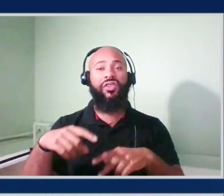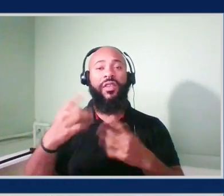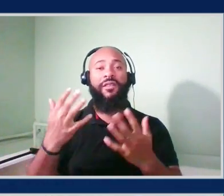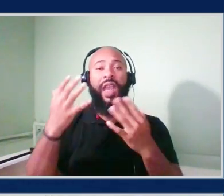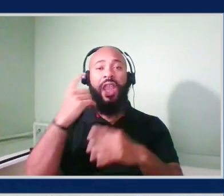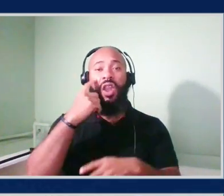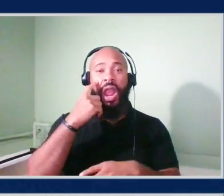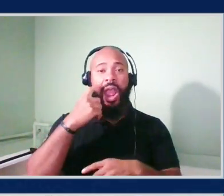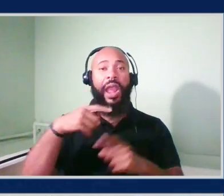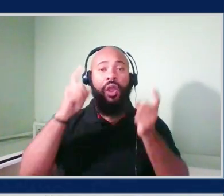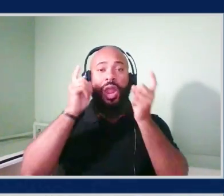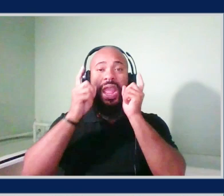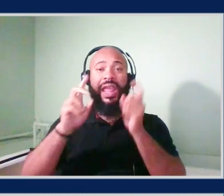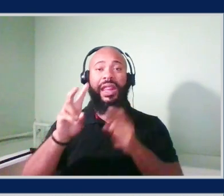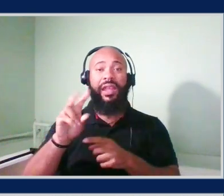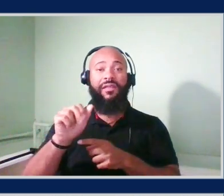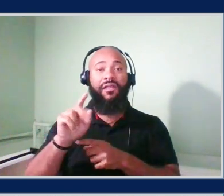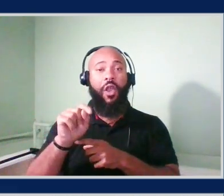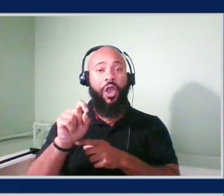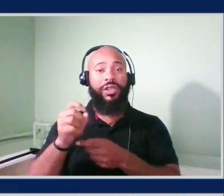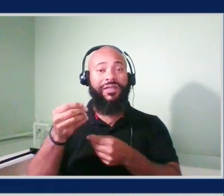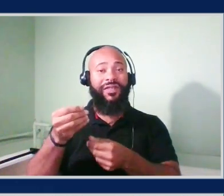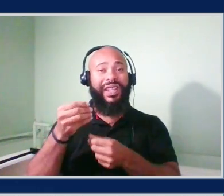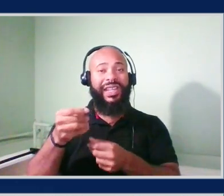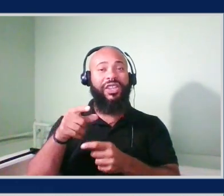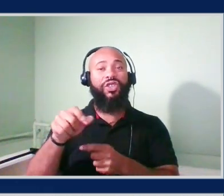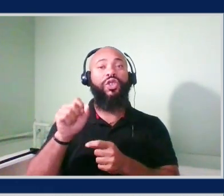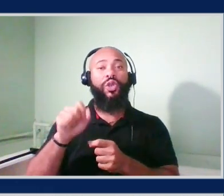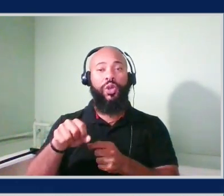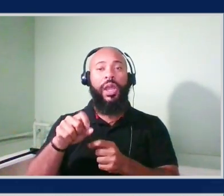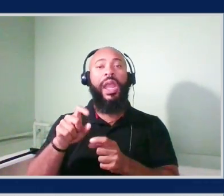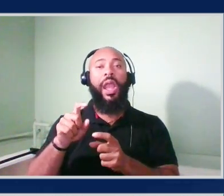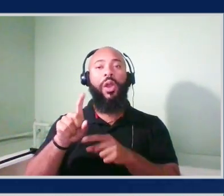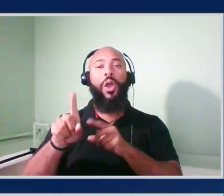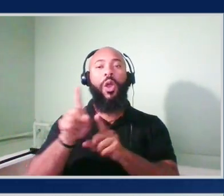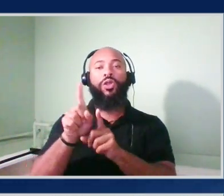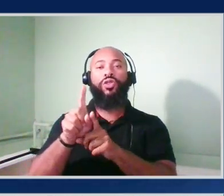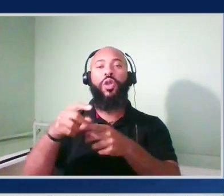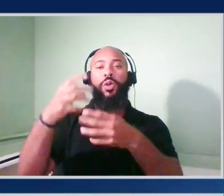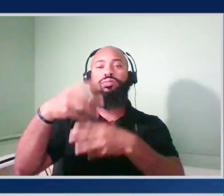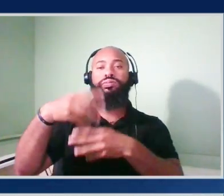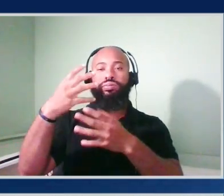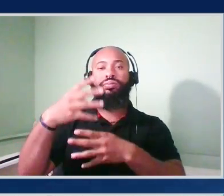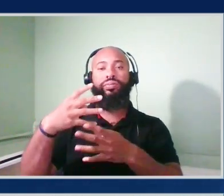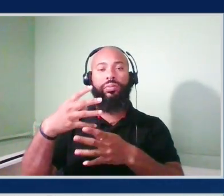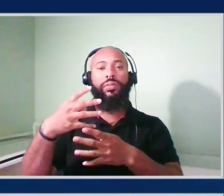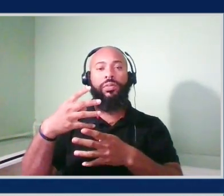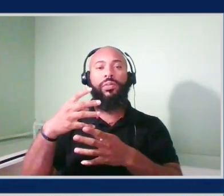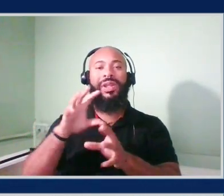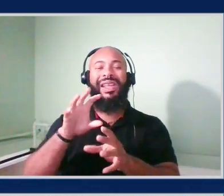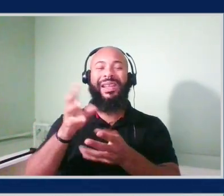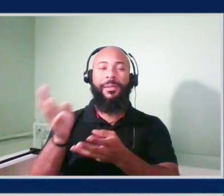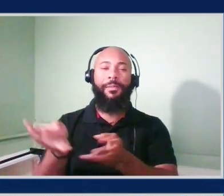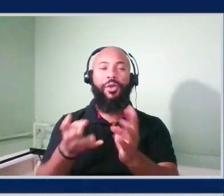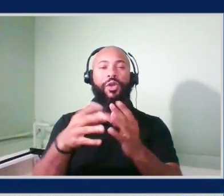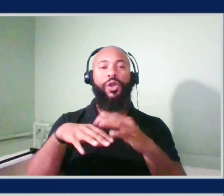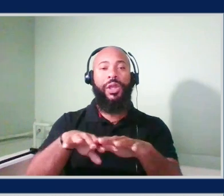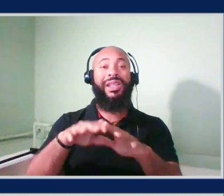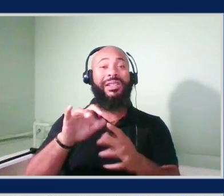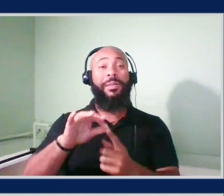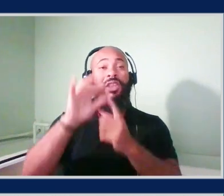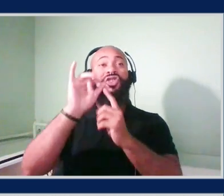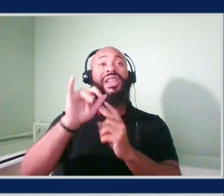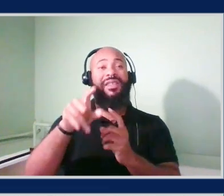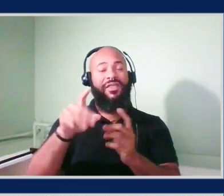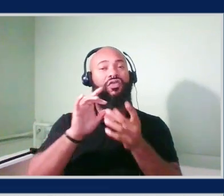feeds, you can also put those in, especially if they are very relevant to your industry. It's